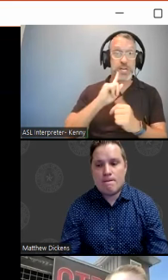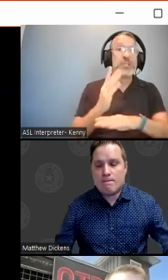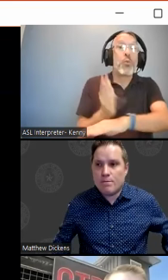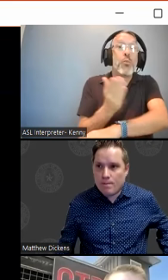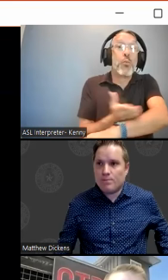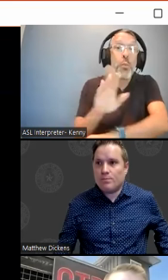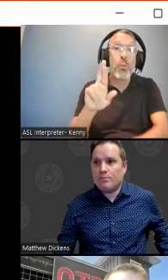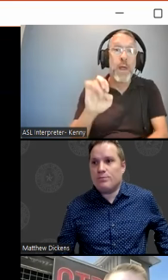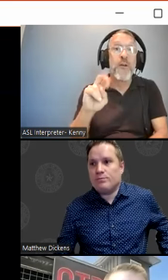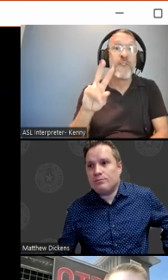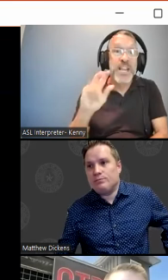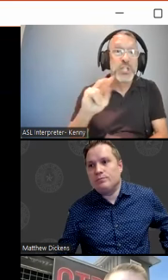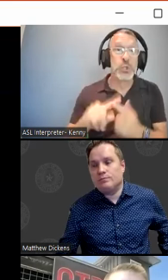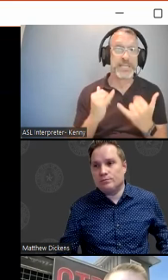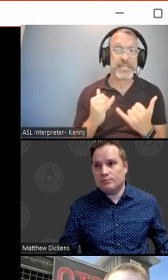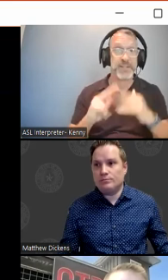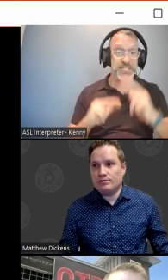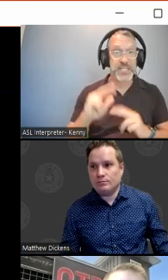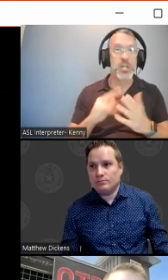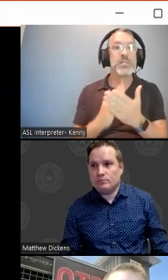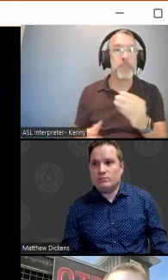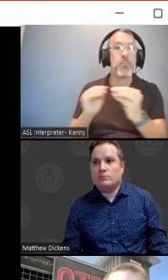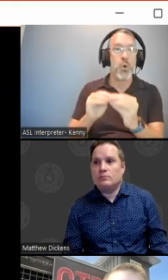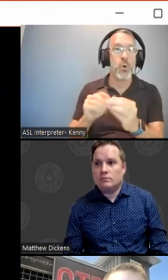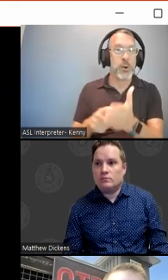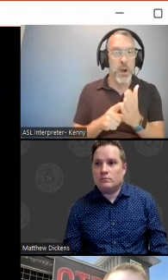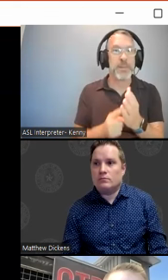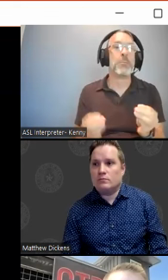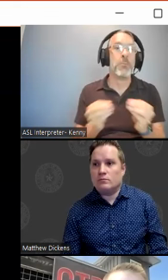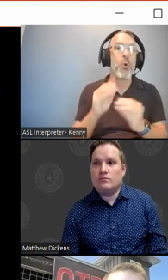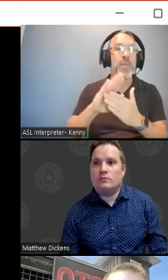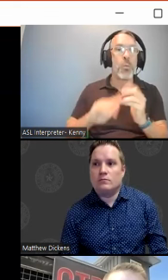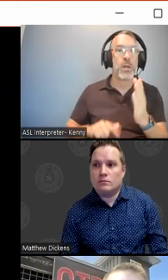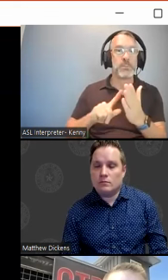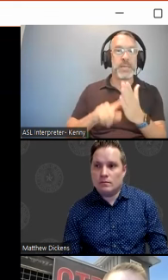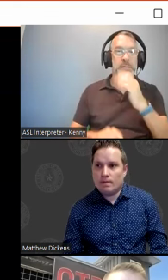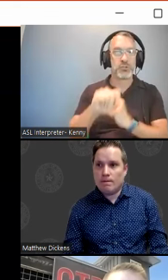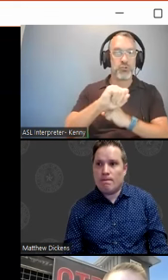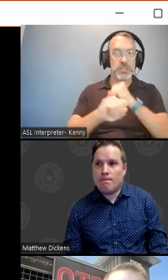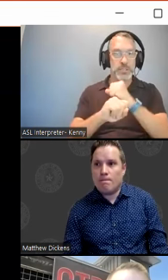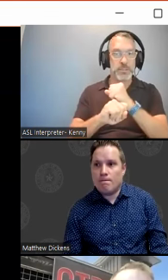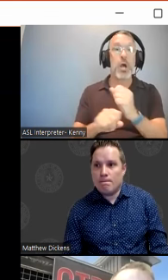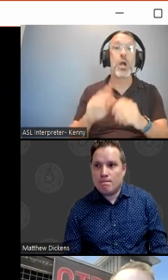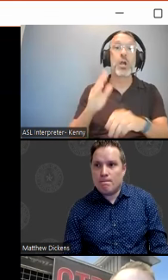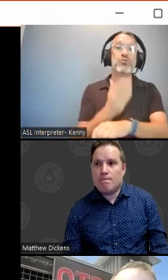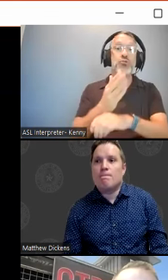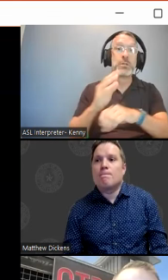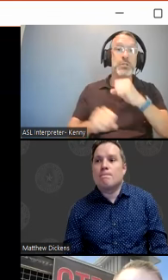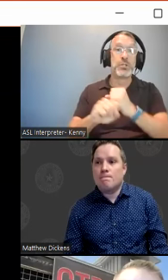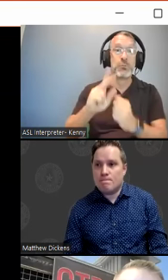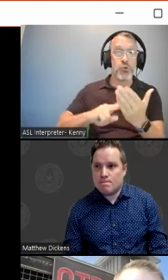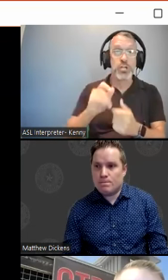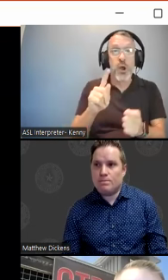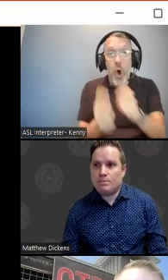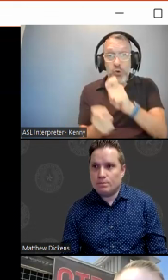renovation to an existing facility, there's some additional requirements beyond what is being constructed. A construction project that is an alteration